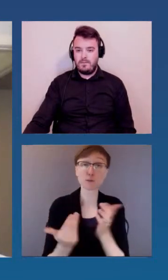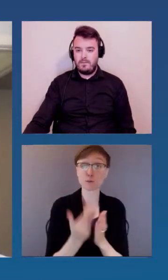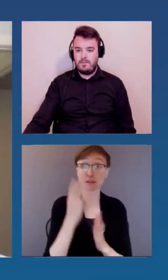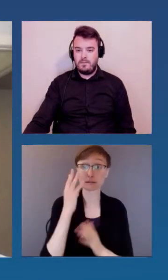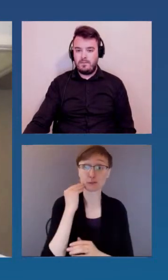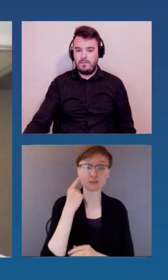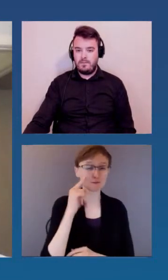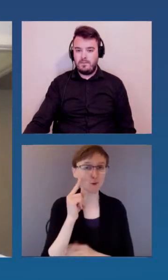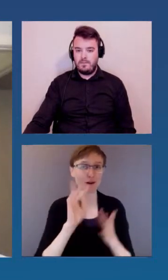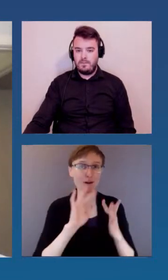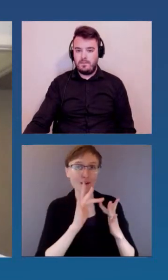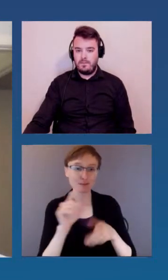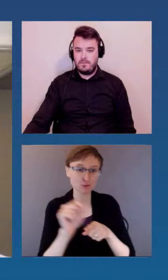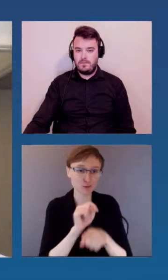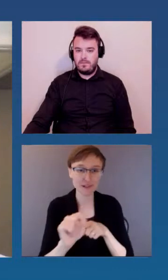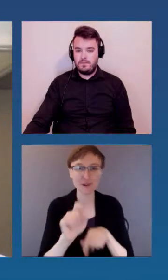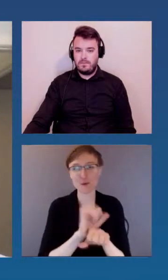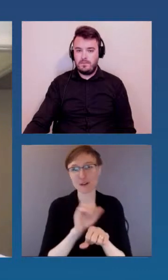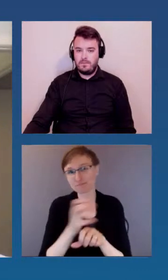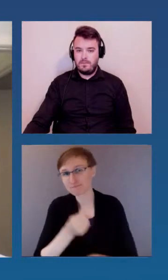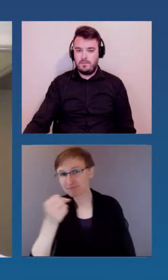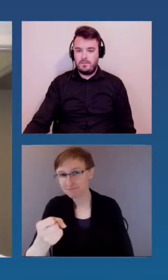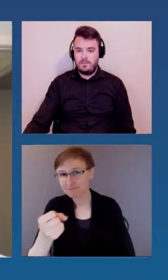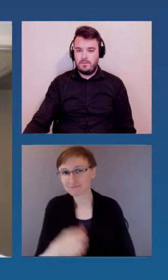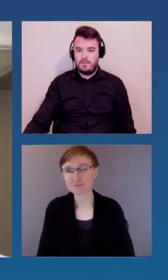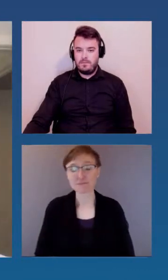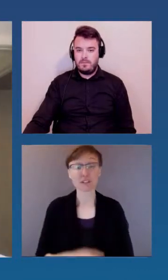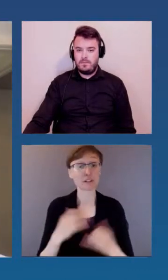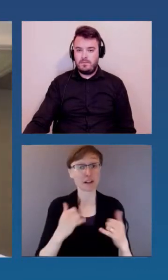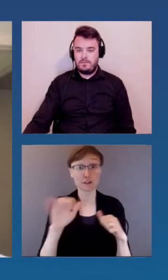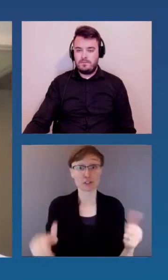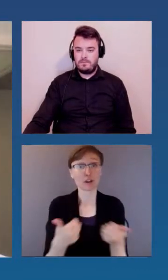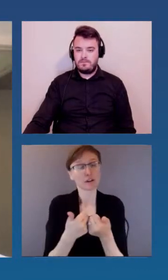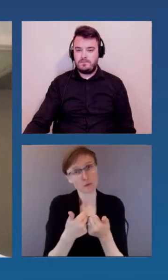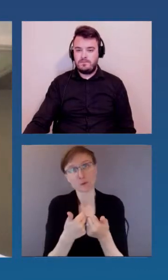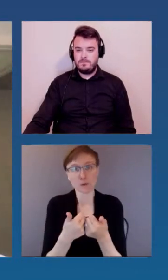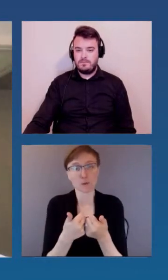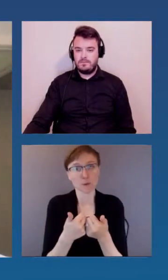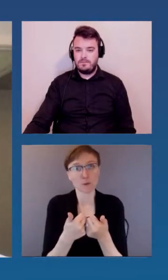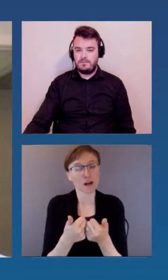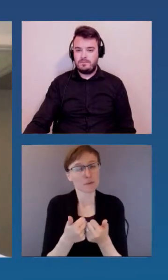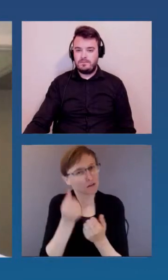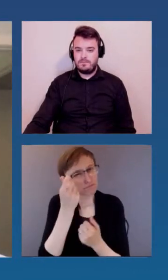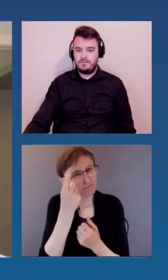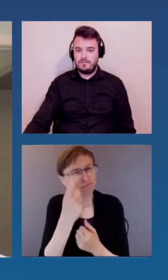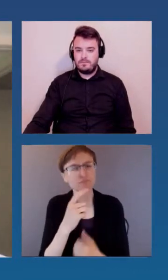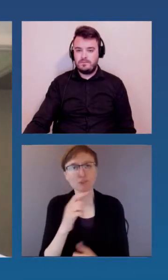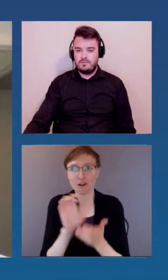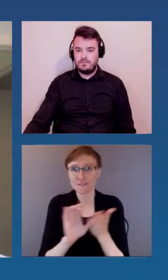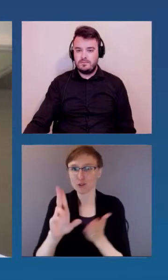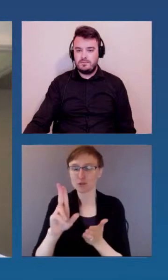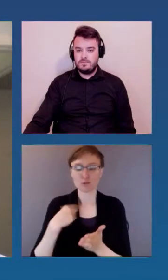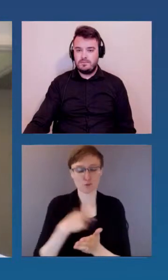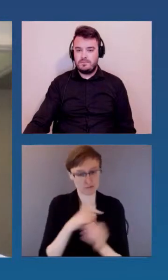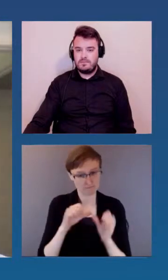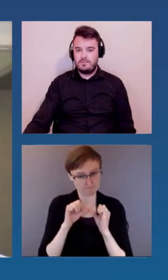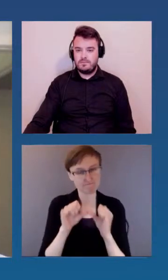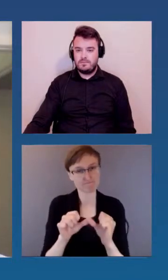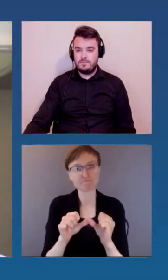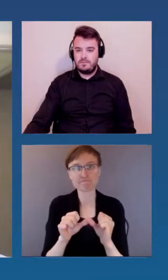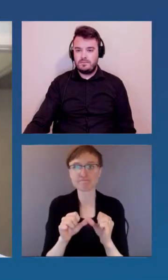response grant program earlier this year to encourage new approach, and we've been funding everything from diagnostic to national security